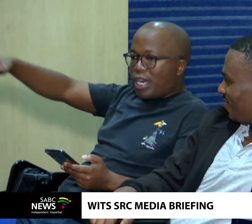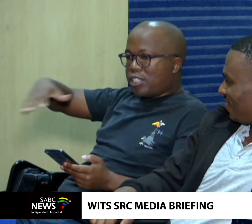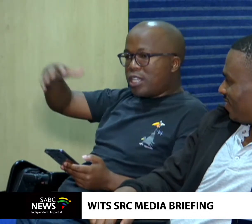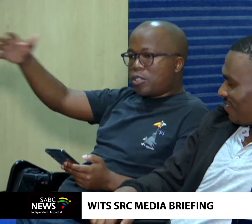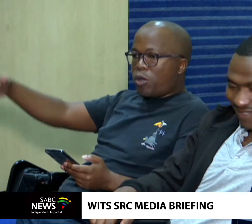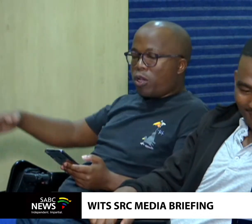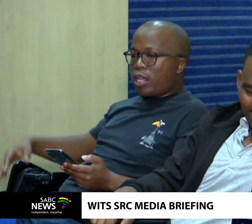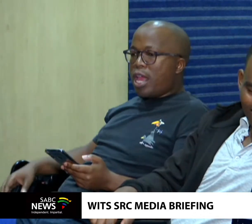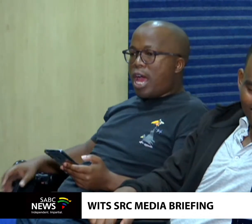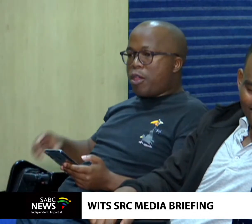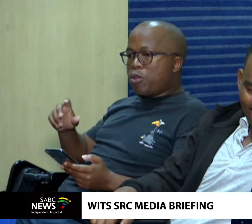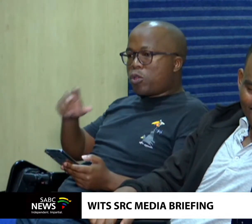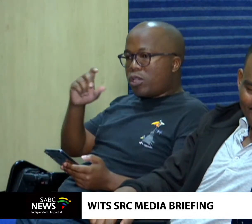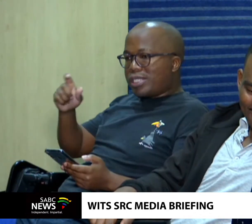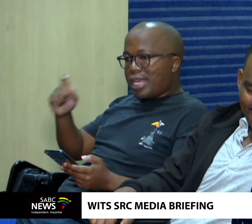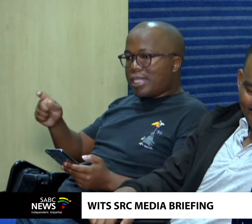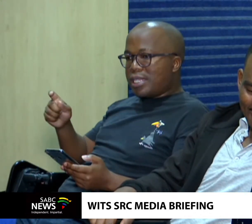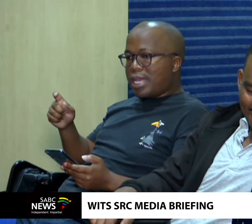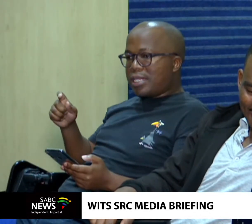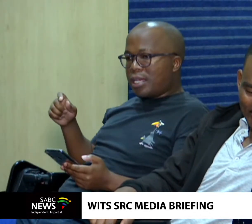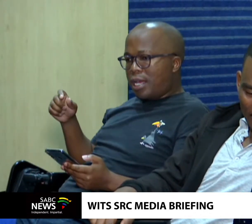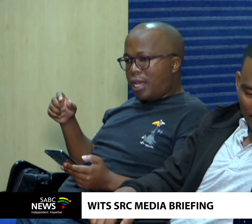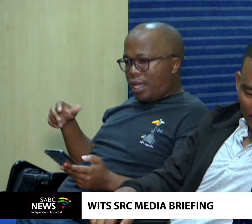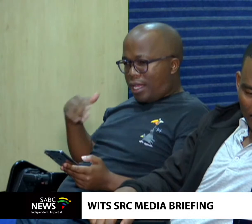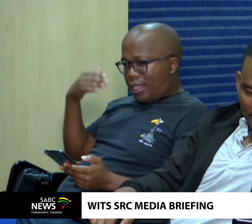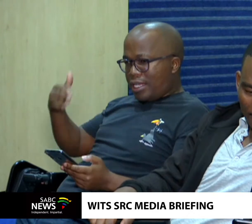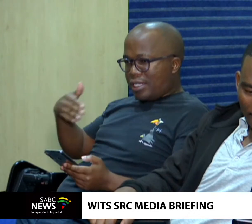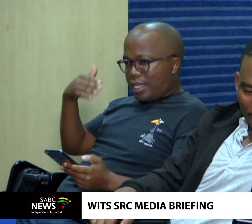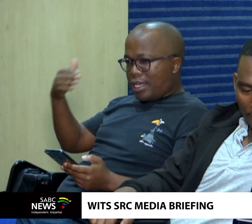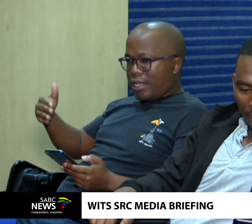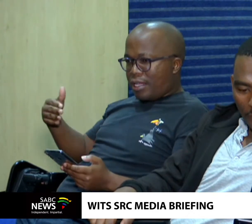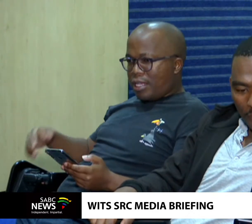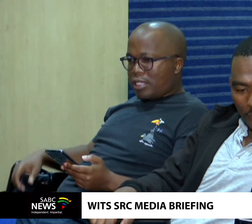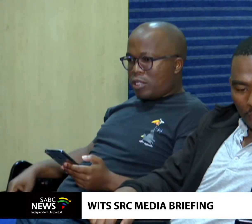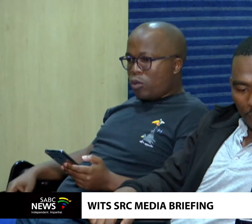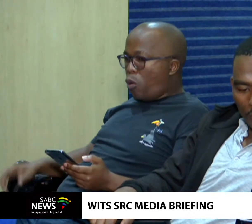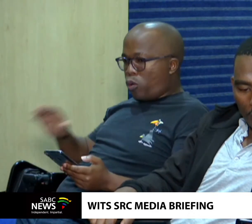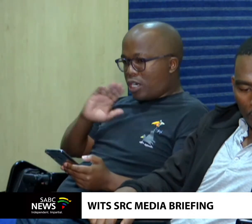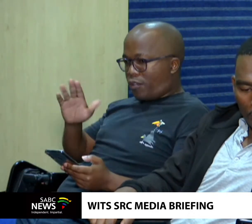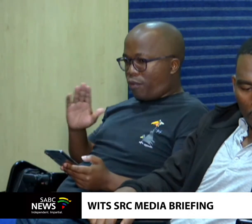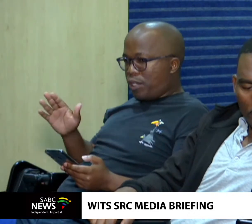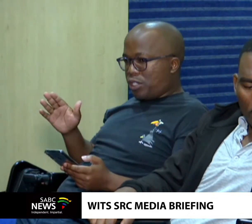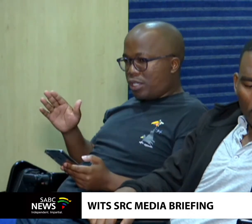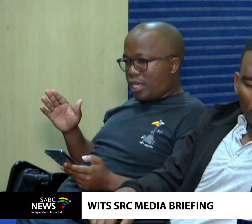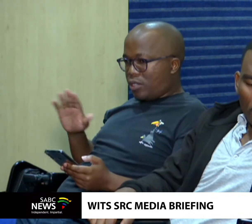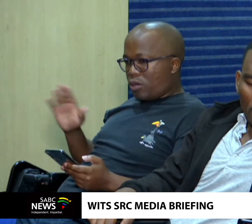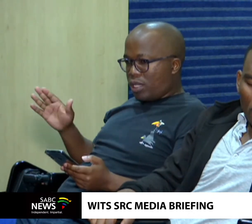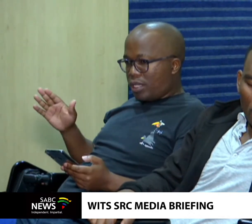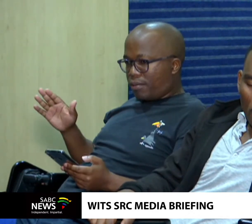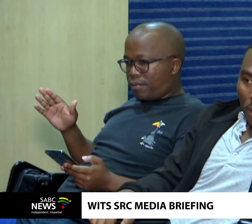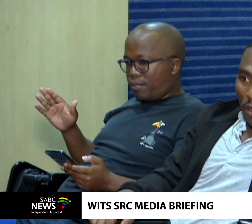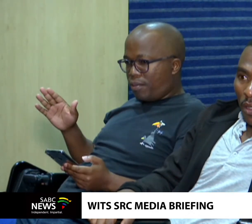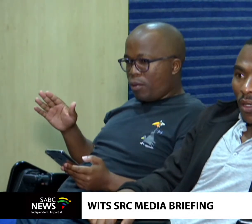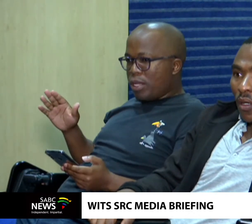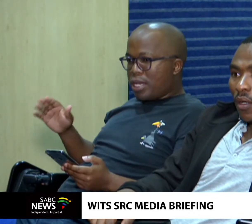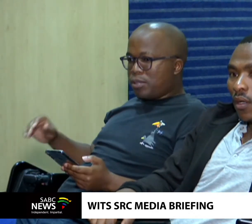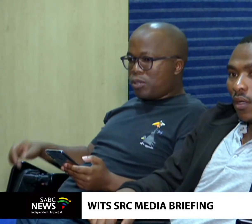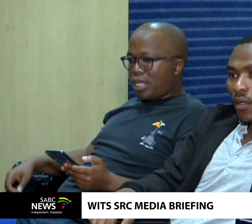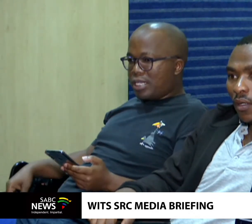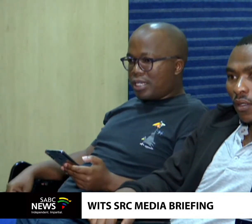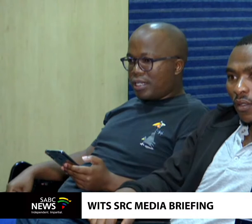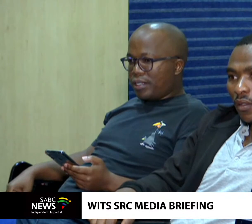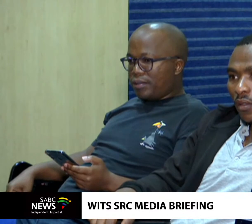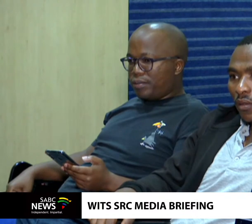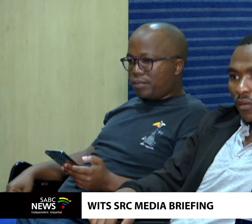doing construction and so on. Are you not concerned that there's no transformation at all when it